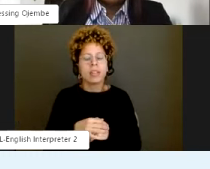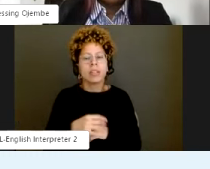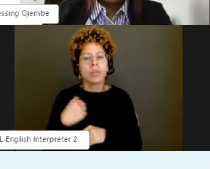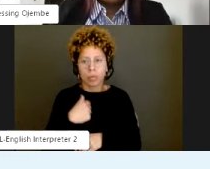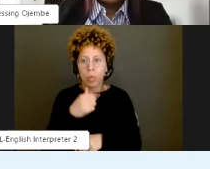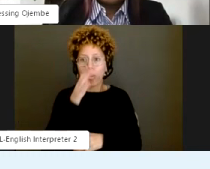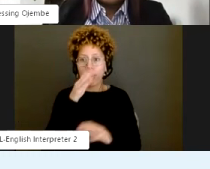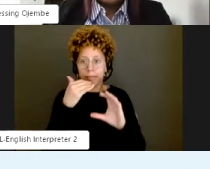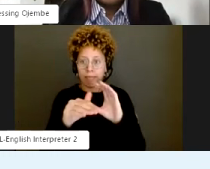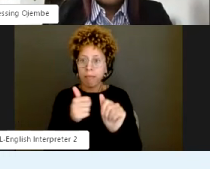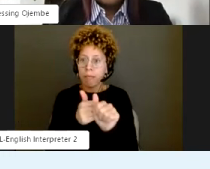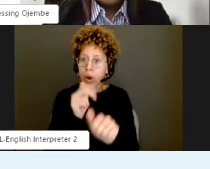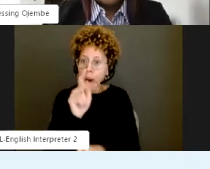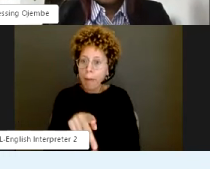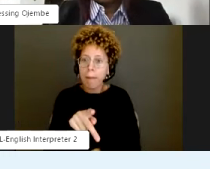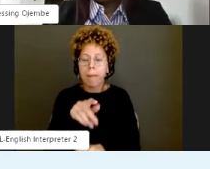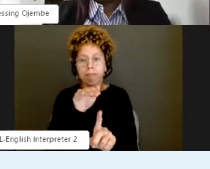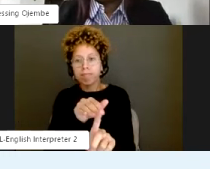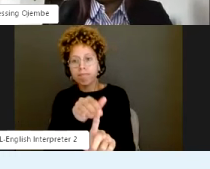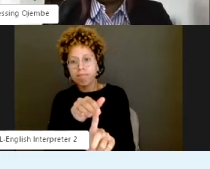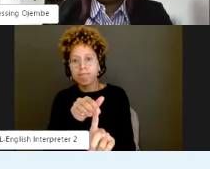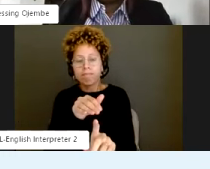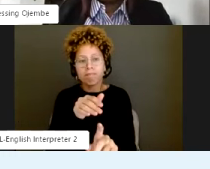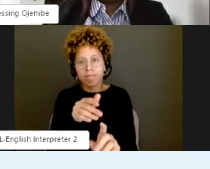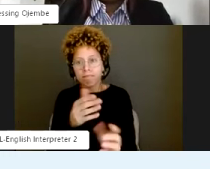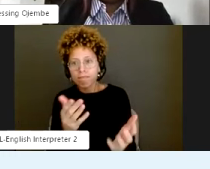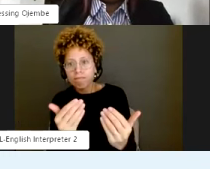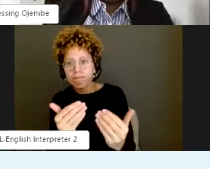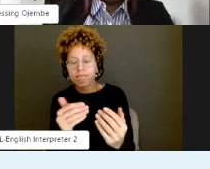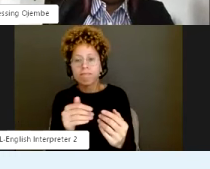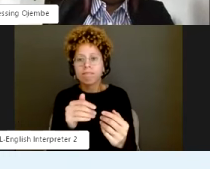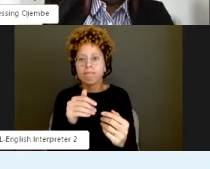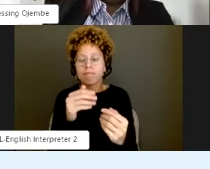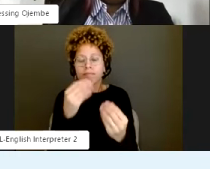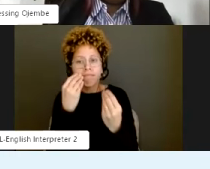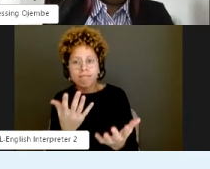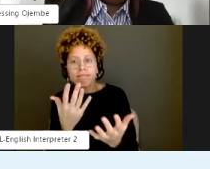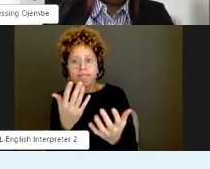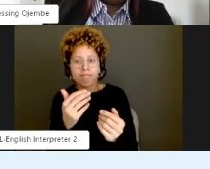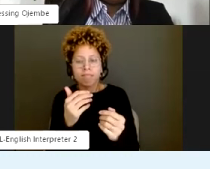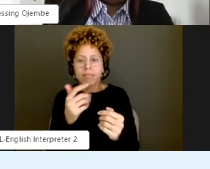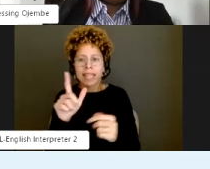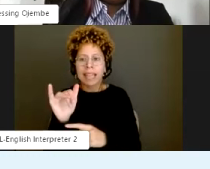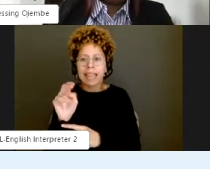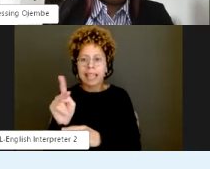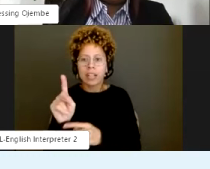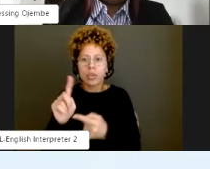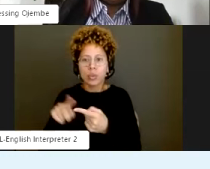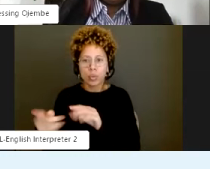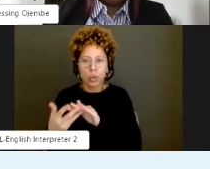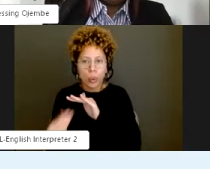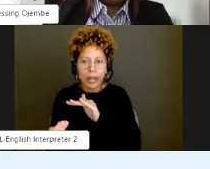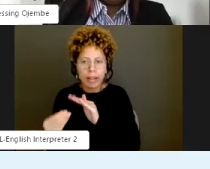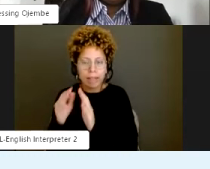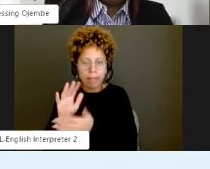in a couple days, just as a reminder of the webinar and the recording access link, as well as a link to the survey.